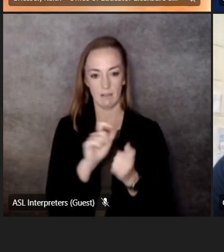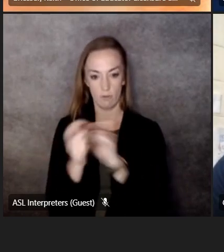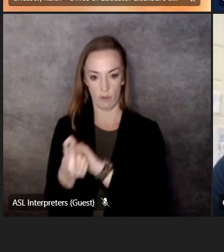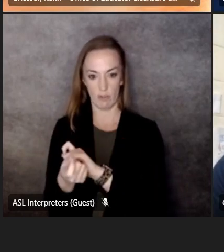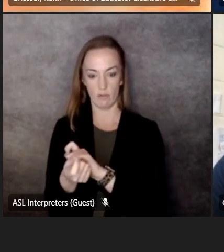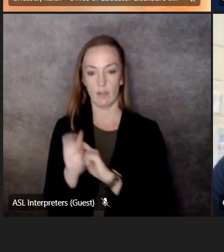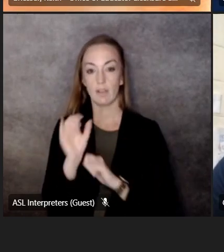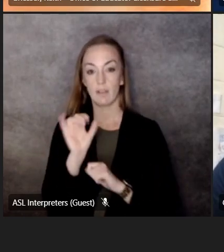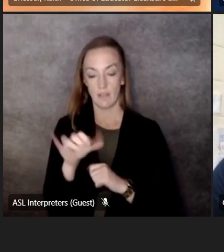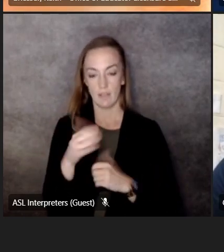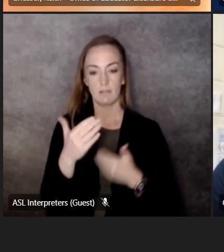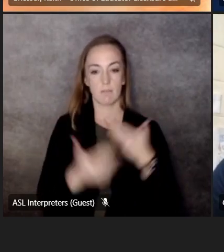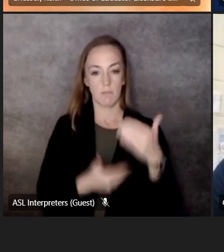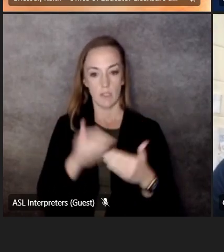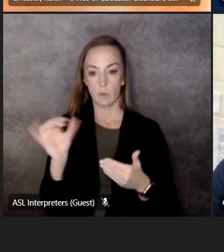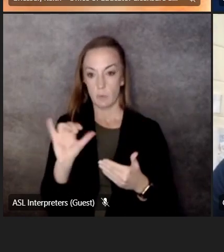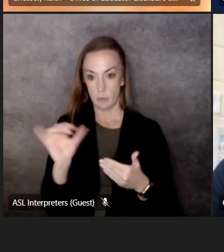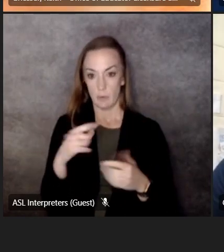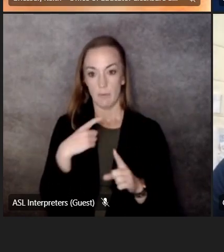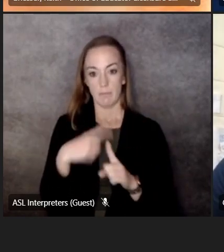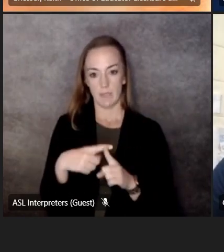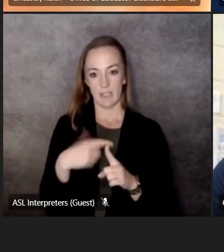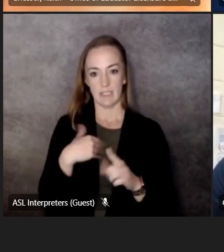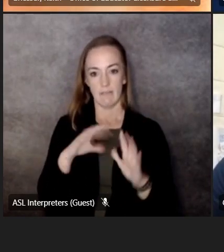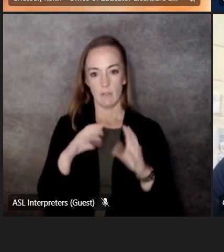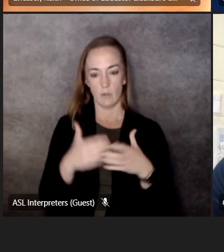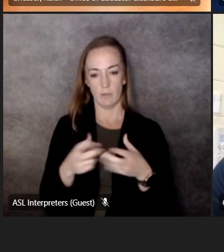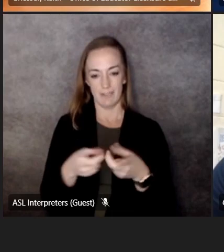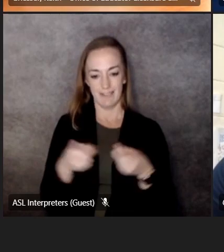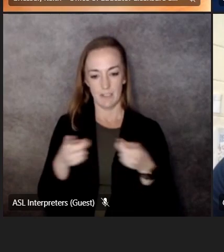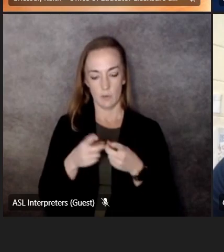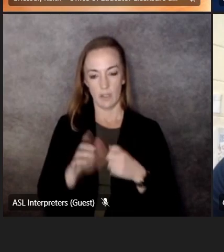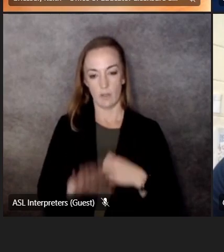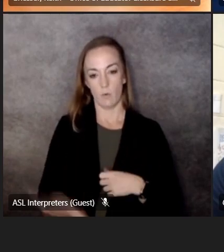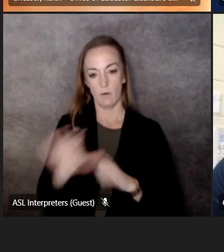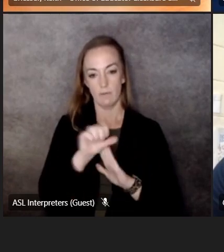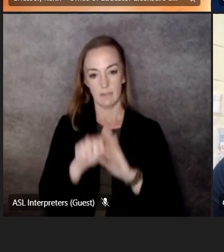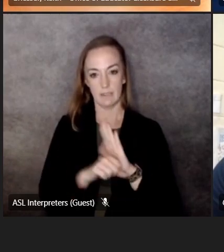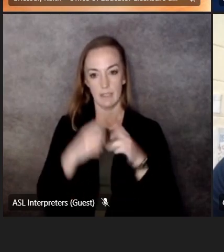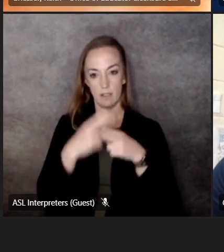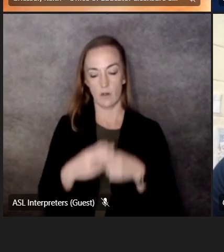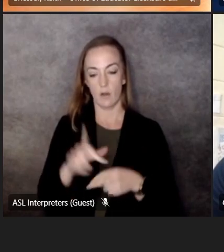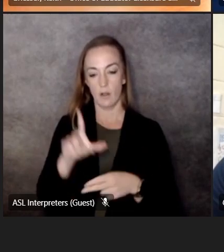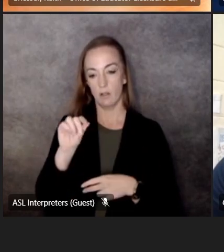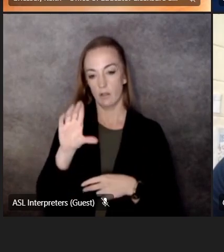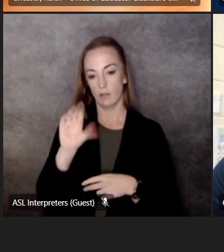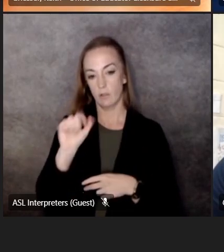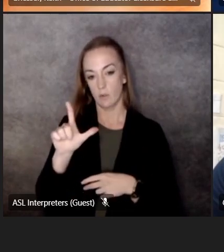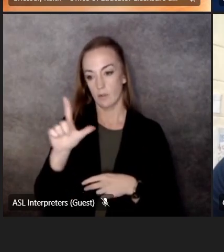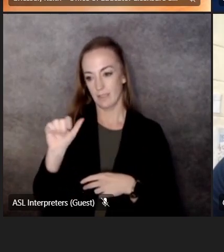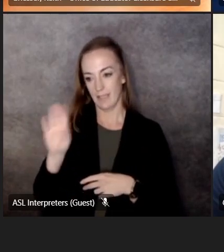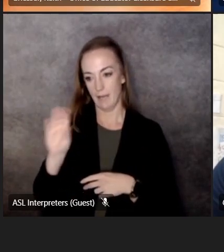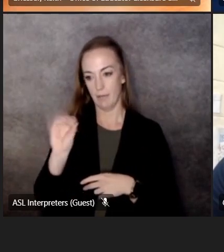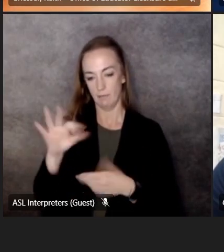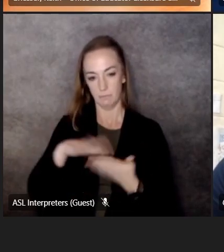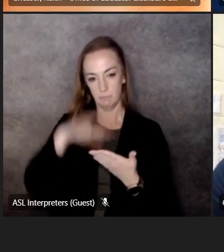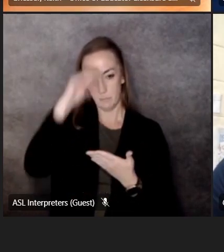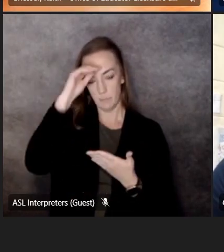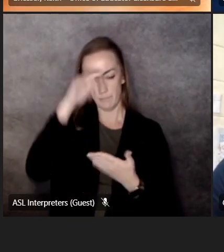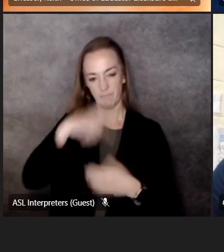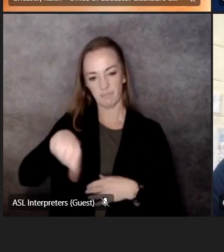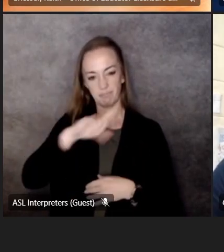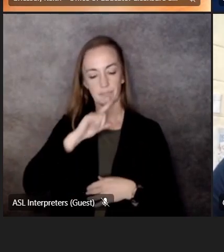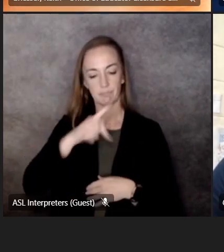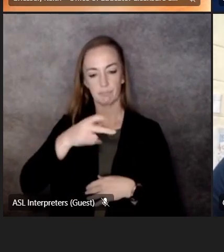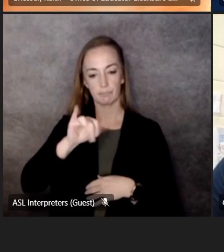underway too. And we have a group of districts across the state that we call our local laboratories of learning that are piloting those assessment